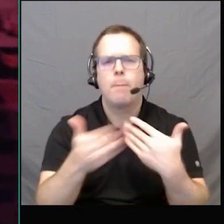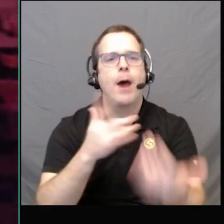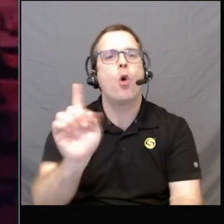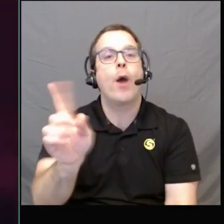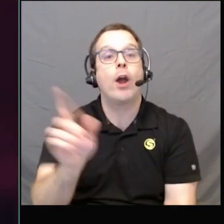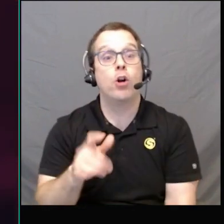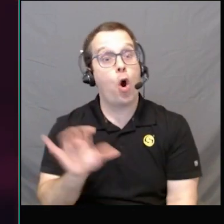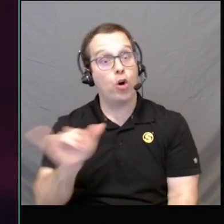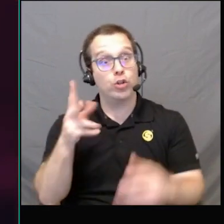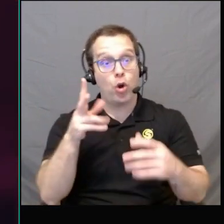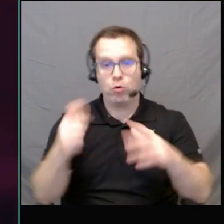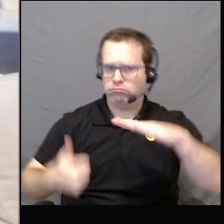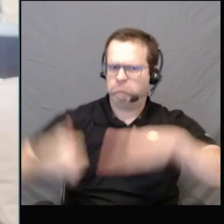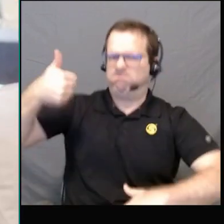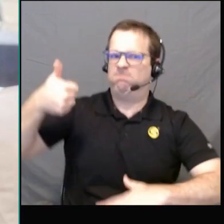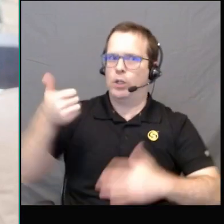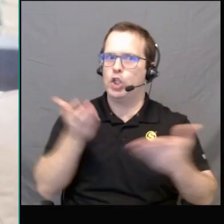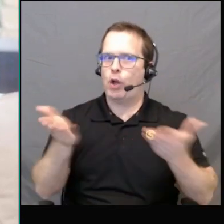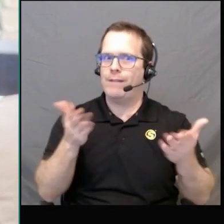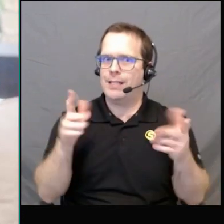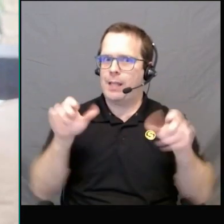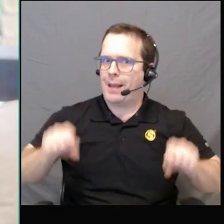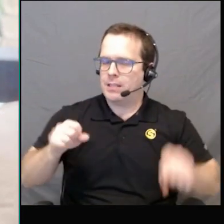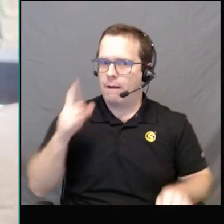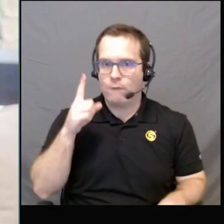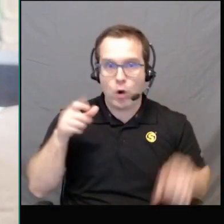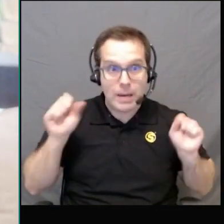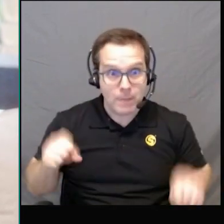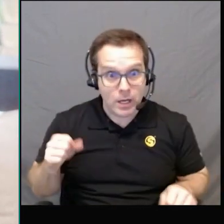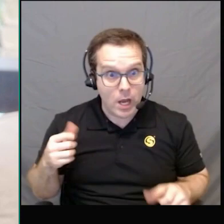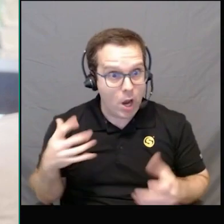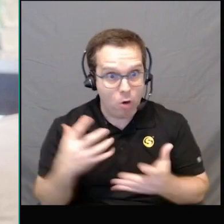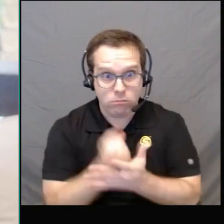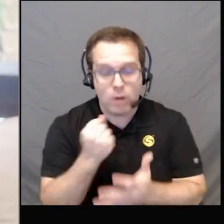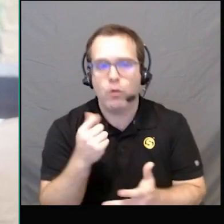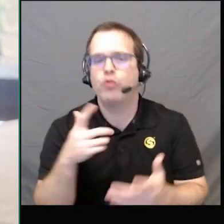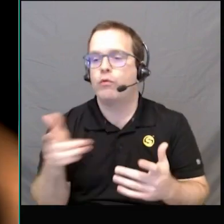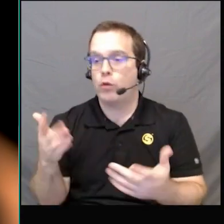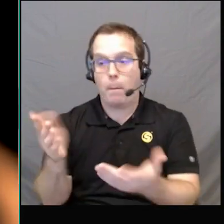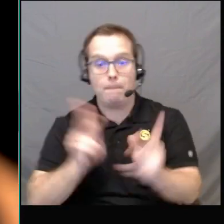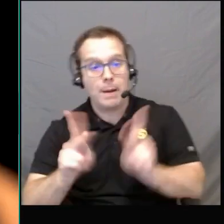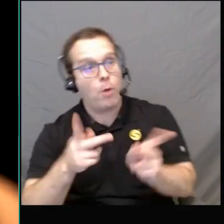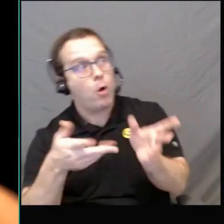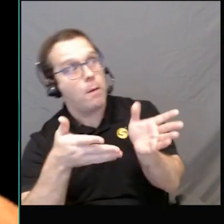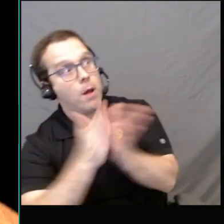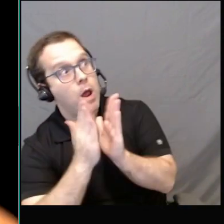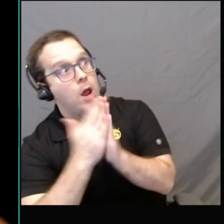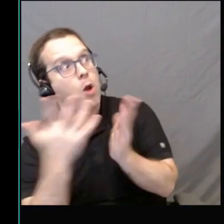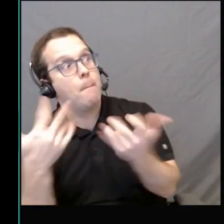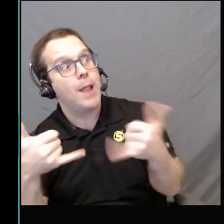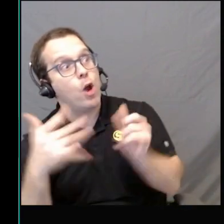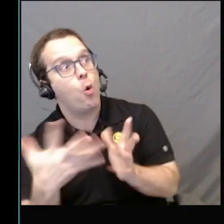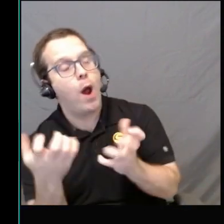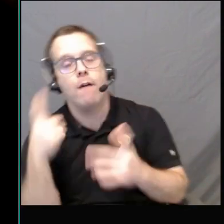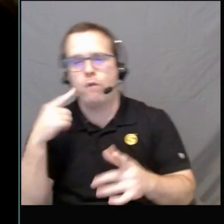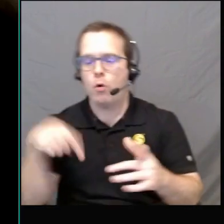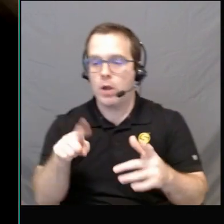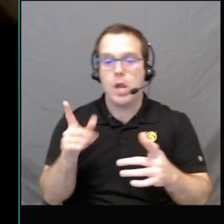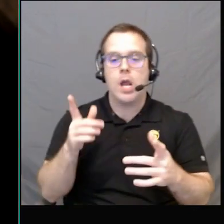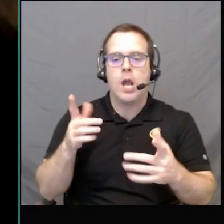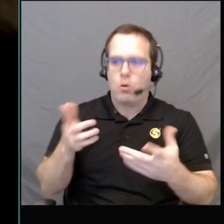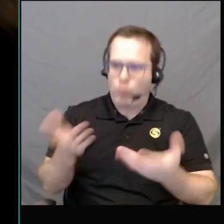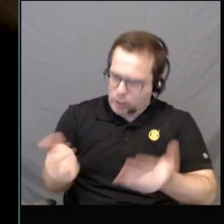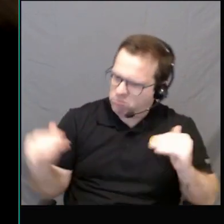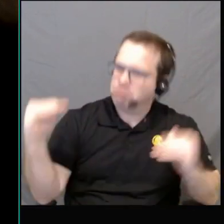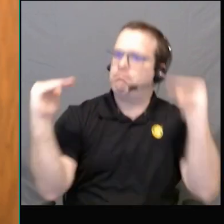service capacity as much as we could, so you could meet rising player demand as people turned to gaming for connection and relief in a time of stress